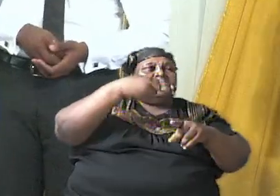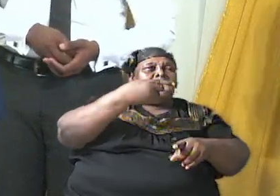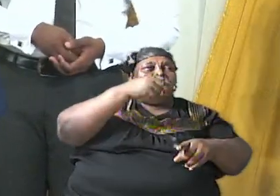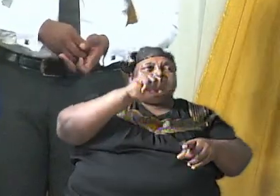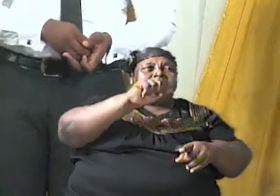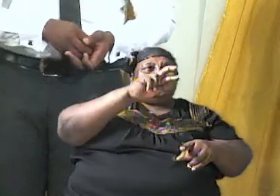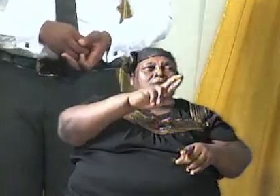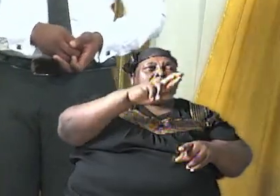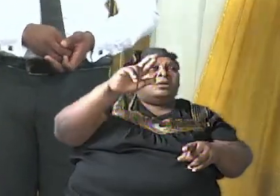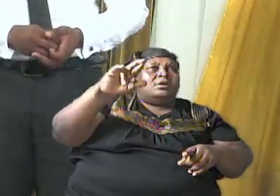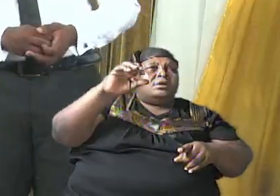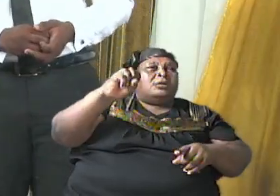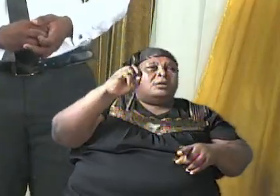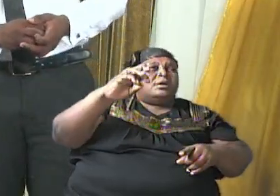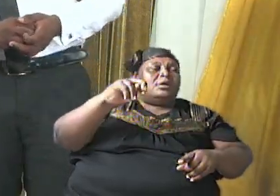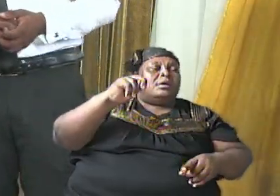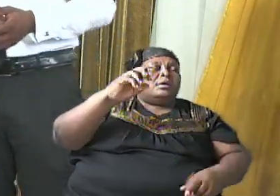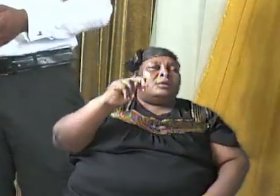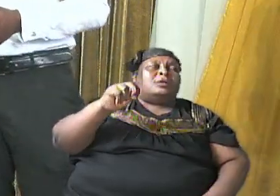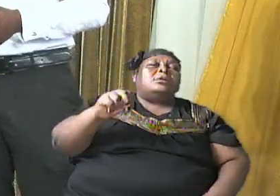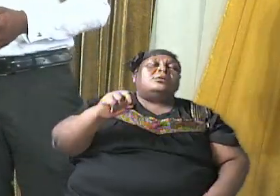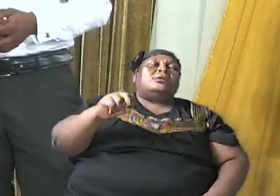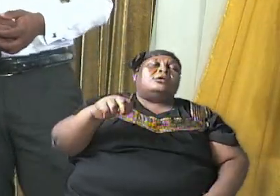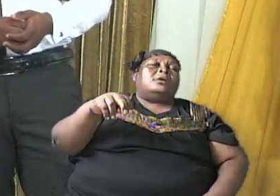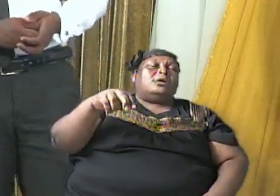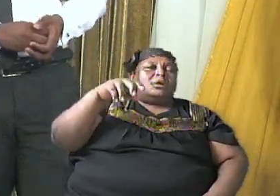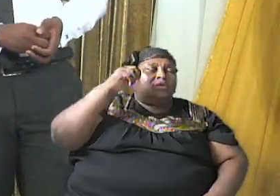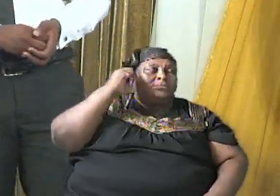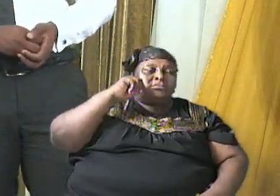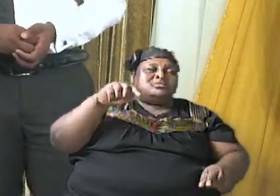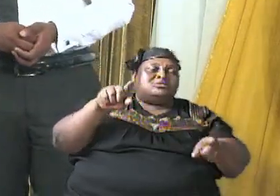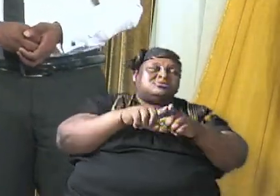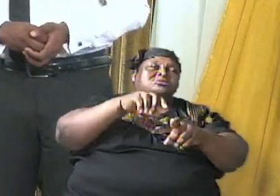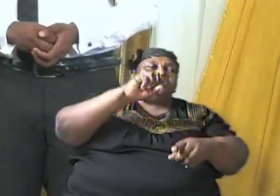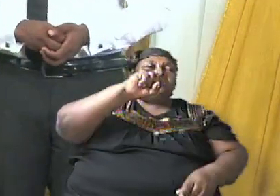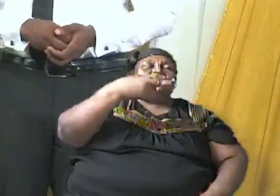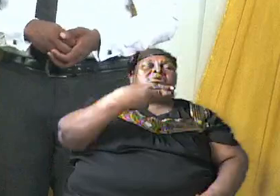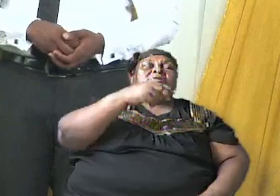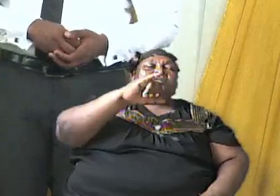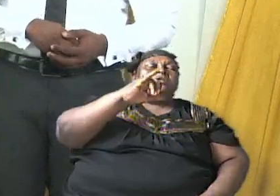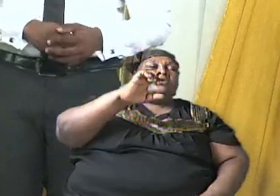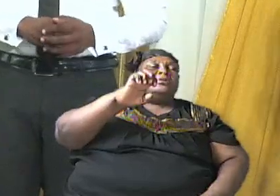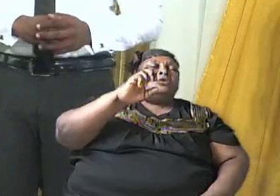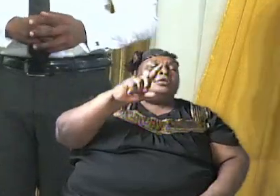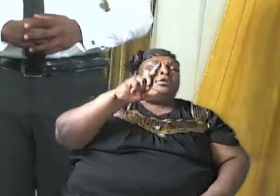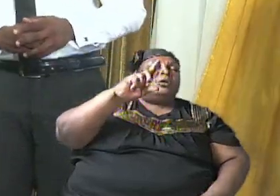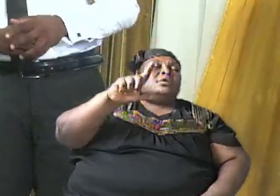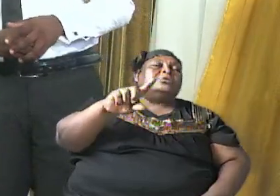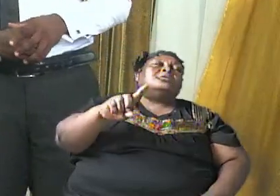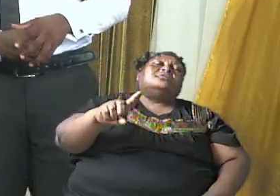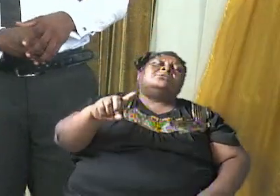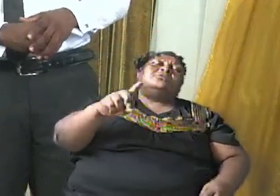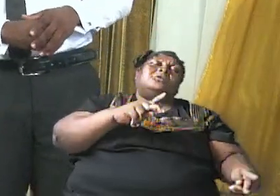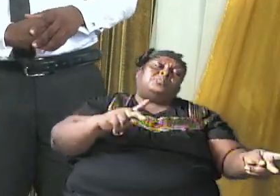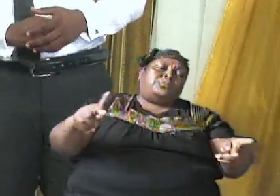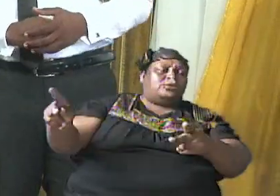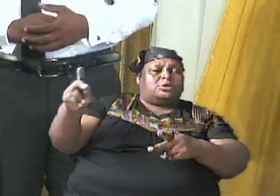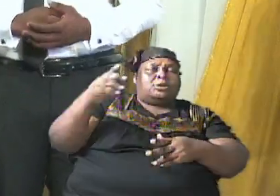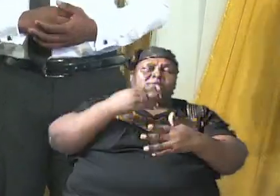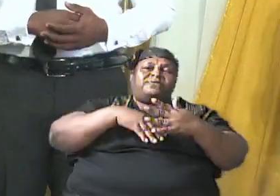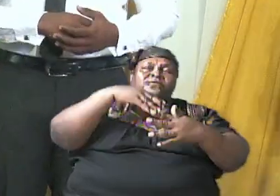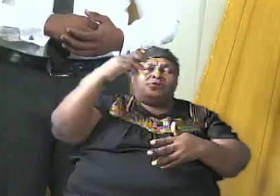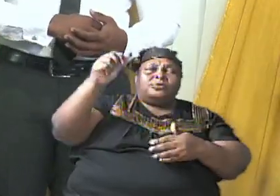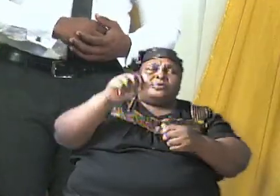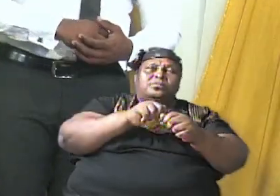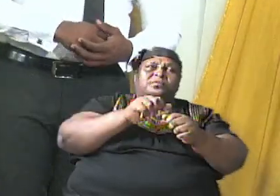Sister Shields, we place them in your hand one more time, God. We put them before you, Jesus. Every saints, Lord